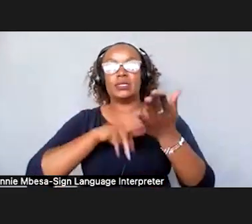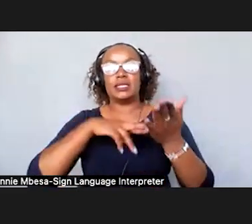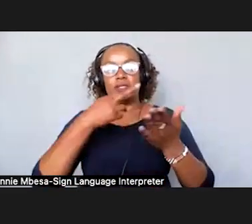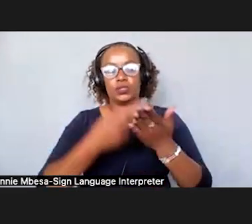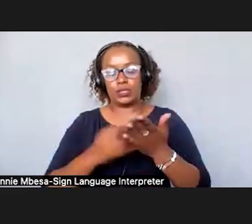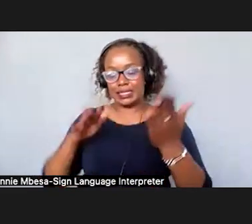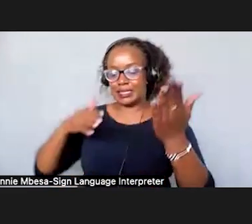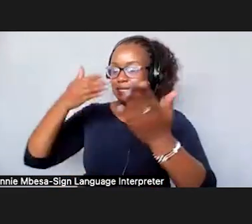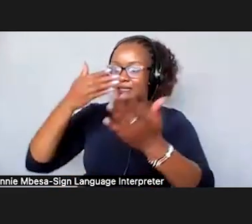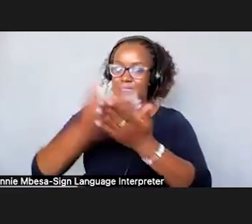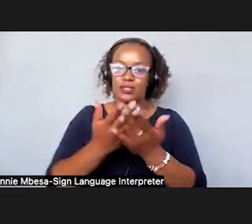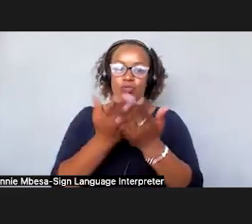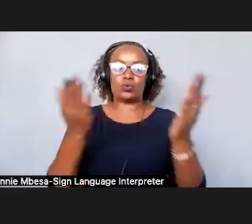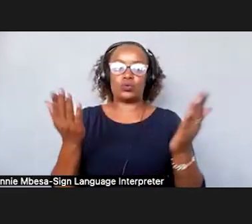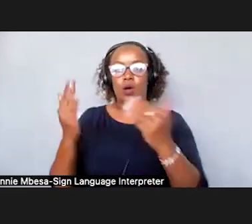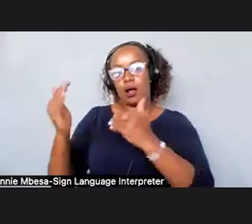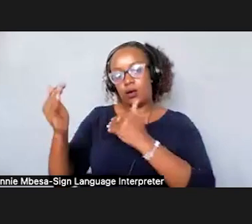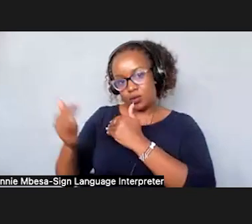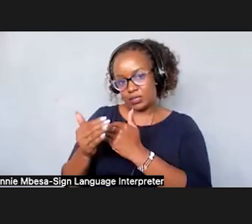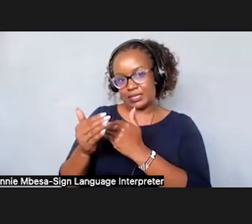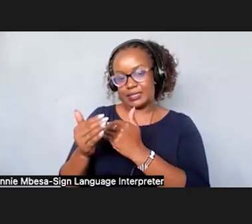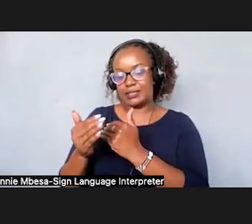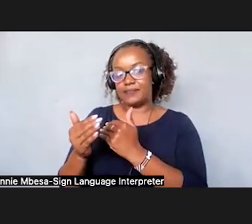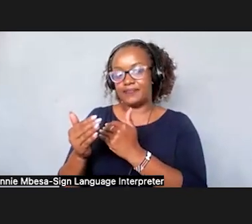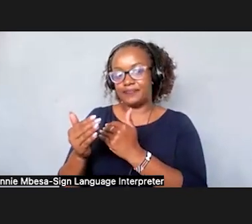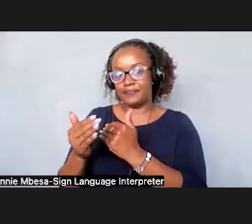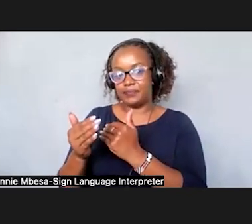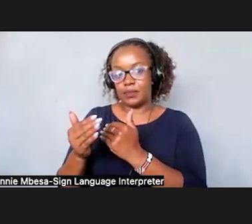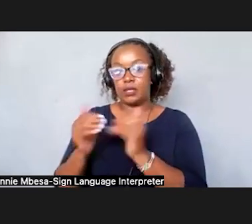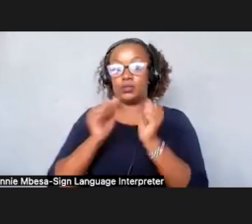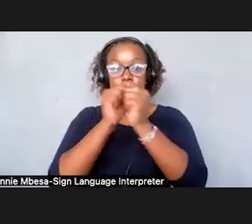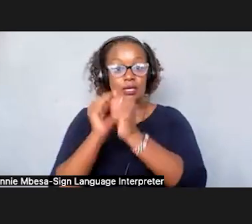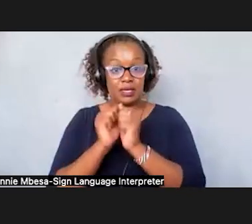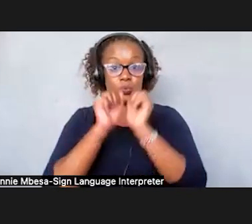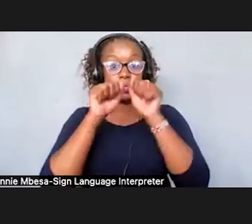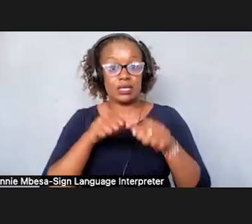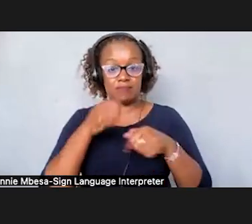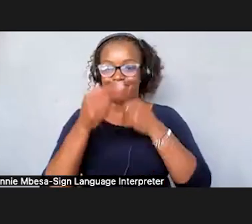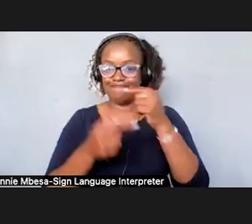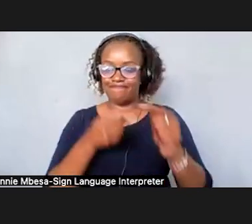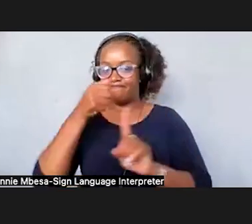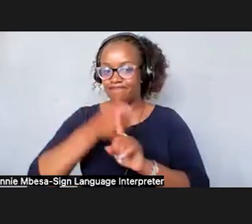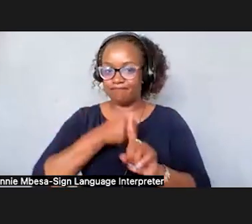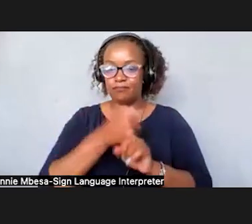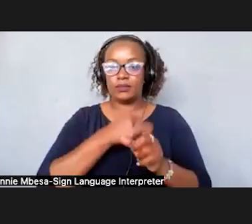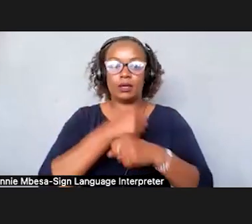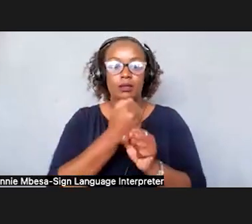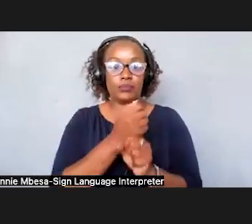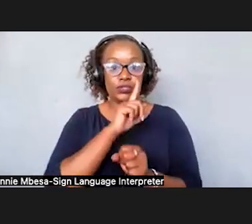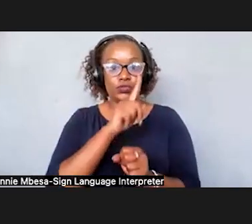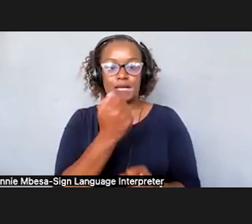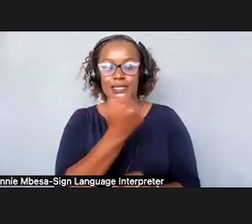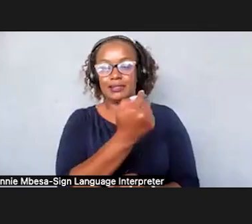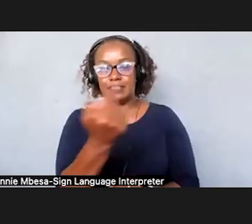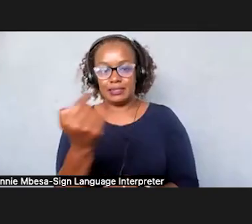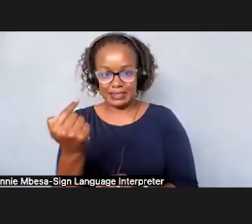So all I can say, together we can keep the momentum strong and ensure every girl grows